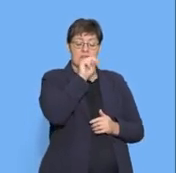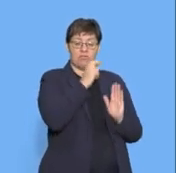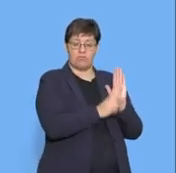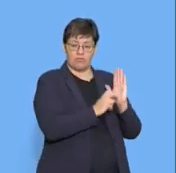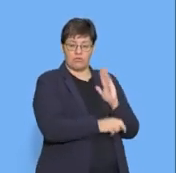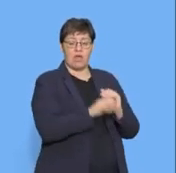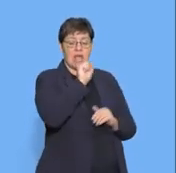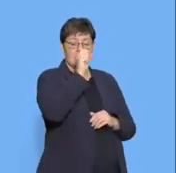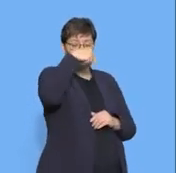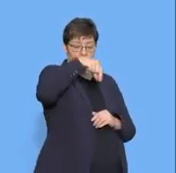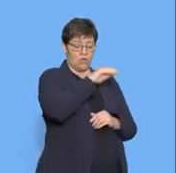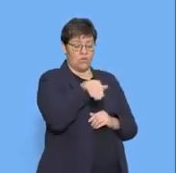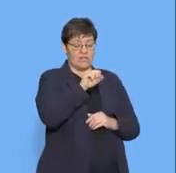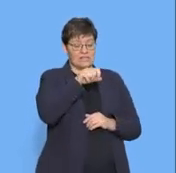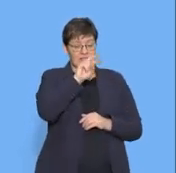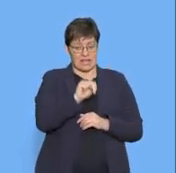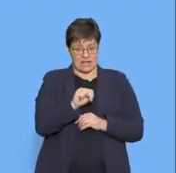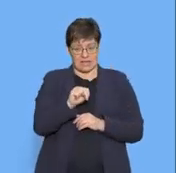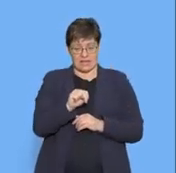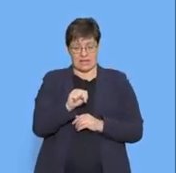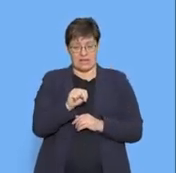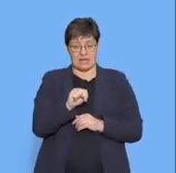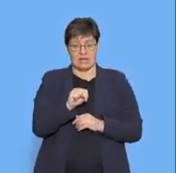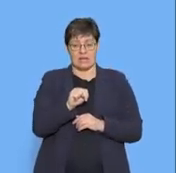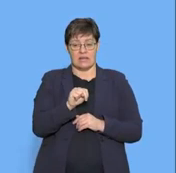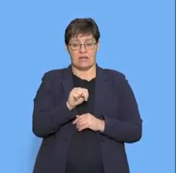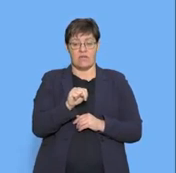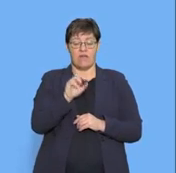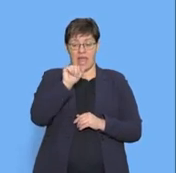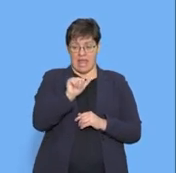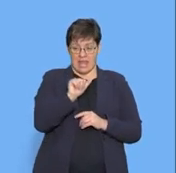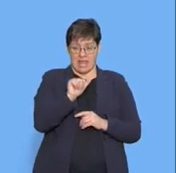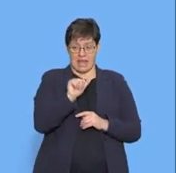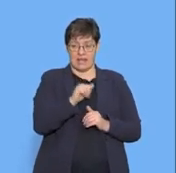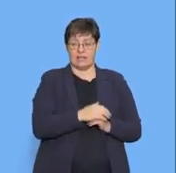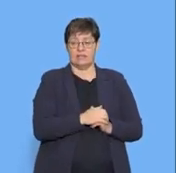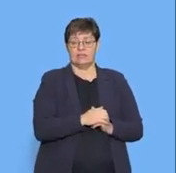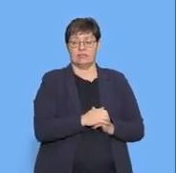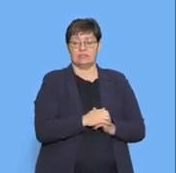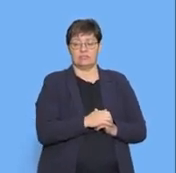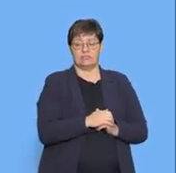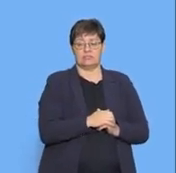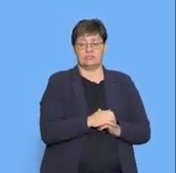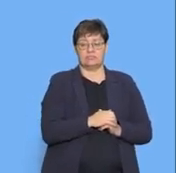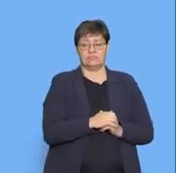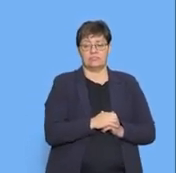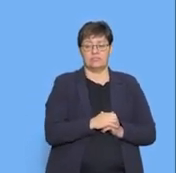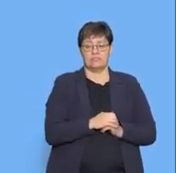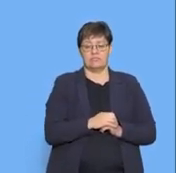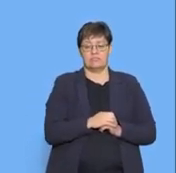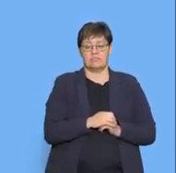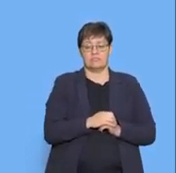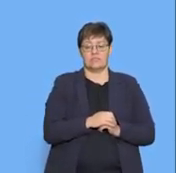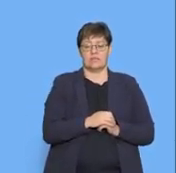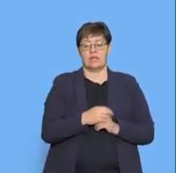Okay, so now using the sine rule, we can say that SQ over sine of the angle across it. So across